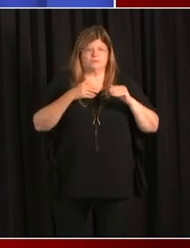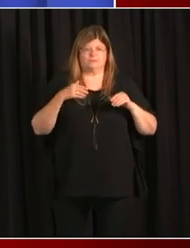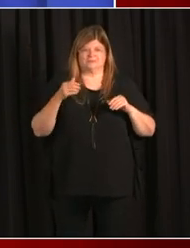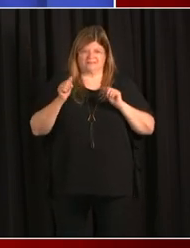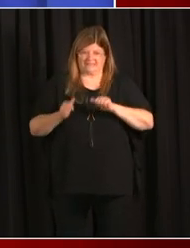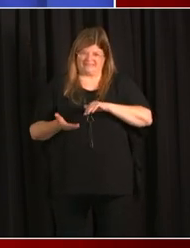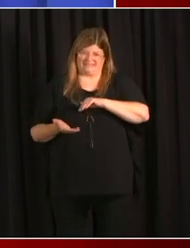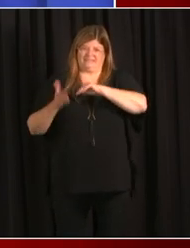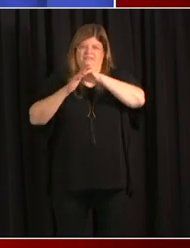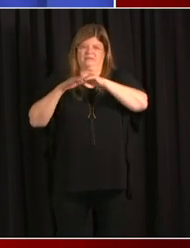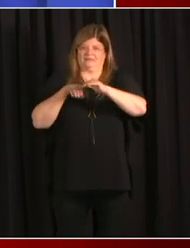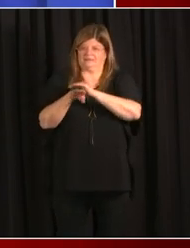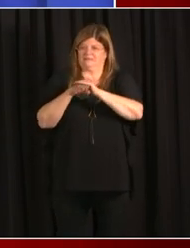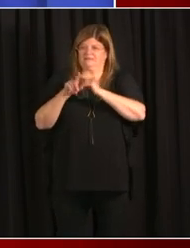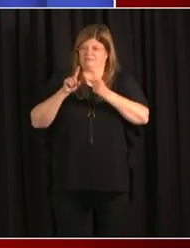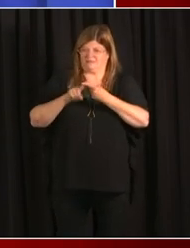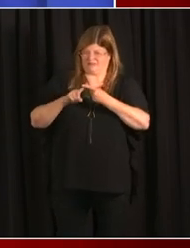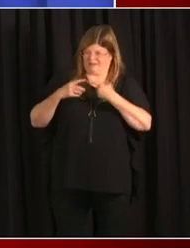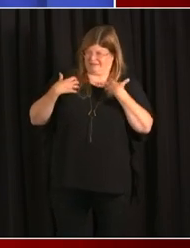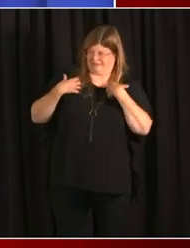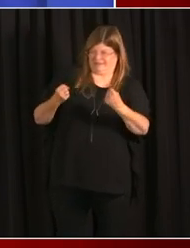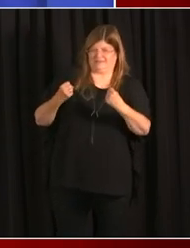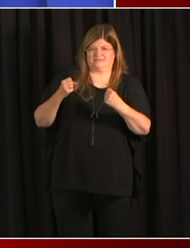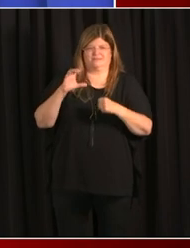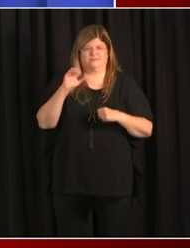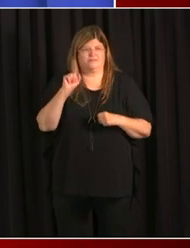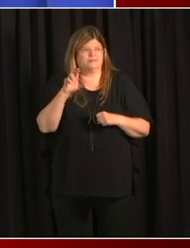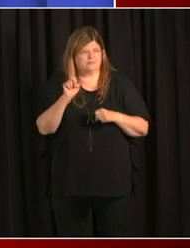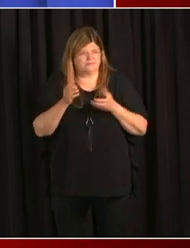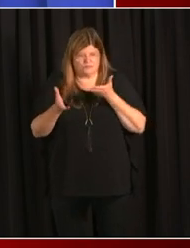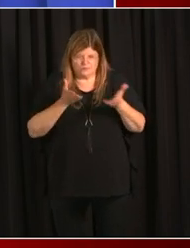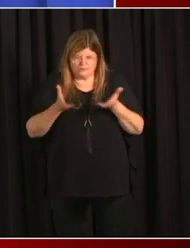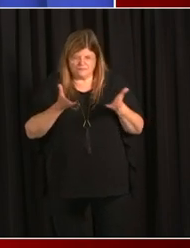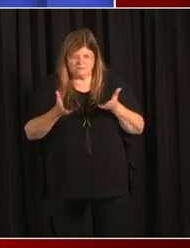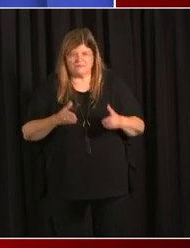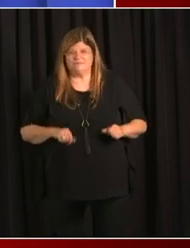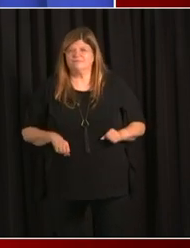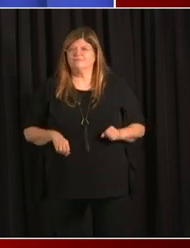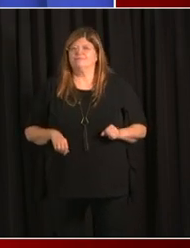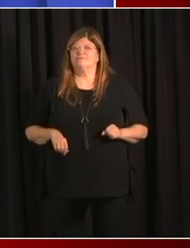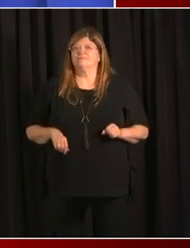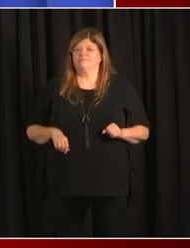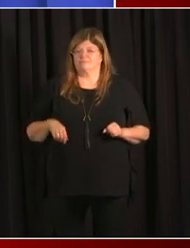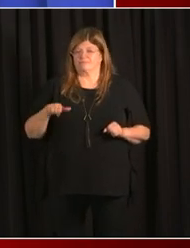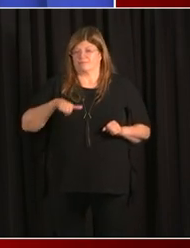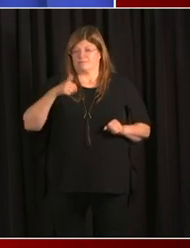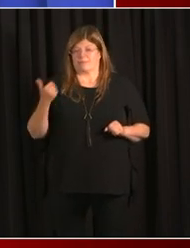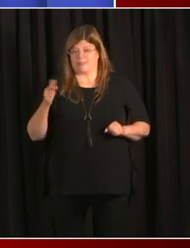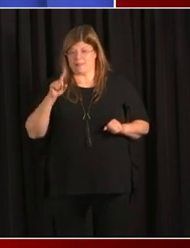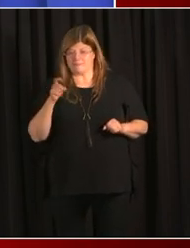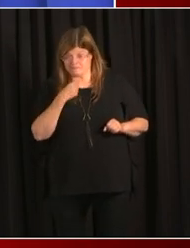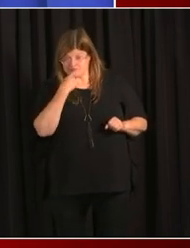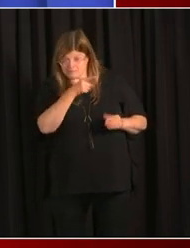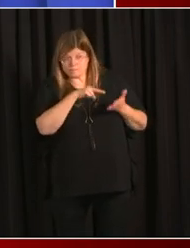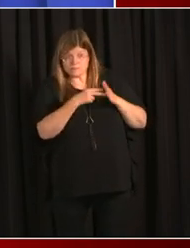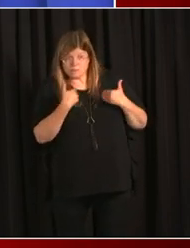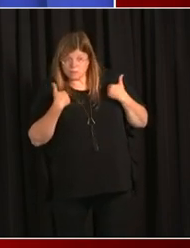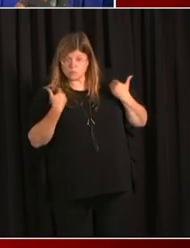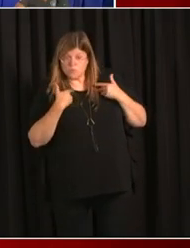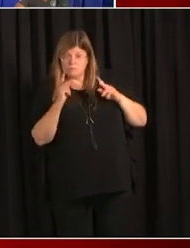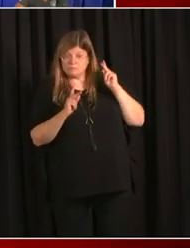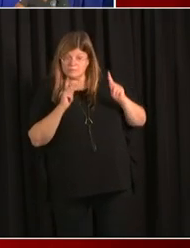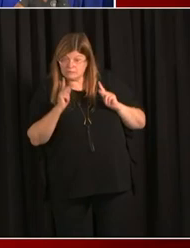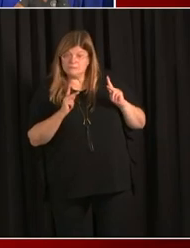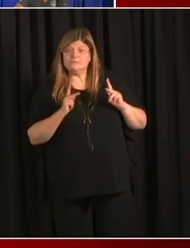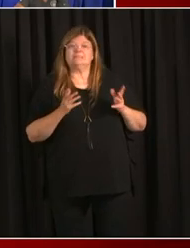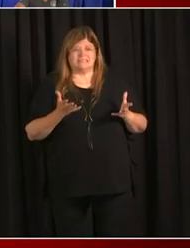can increase access to healthcare services throughout the community. And young people are using them? We